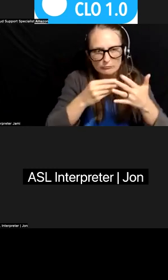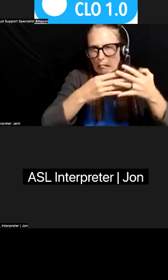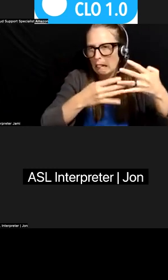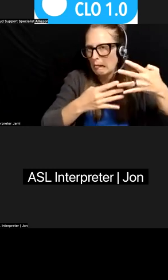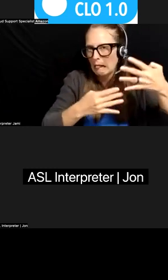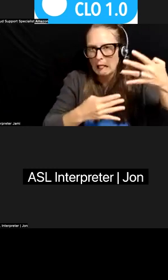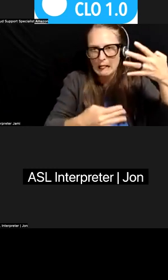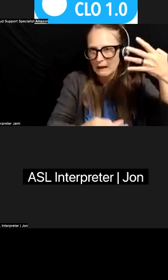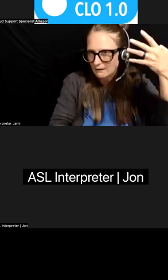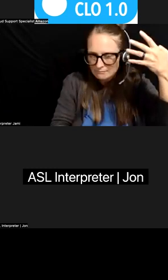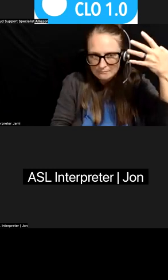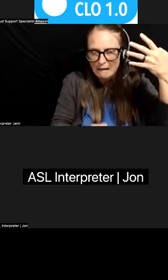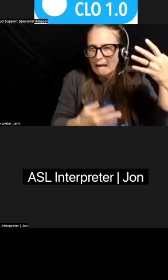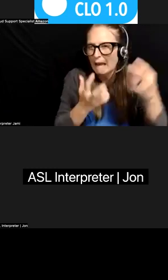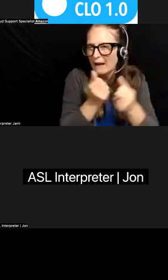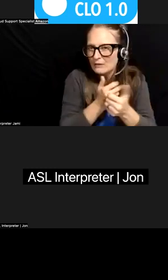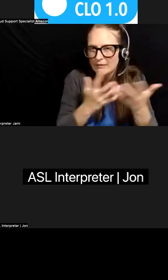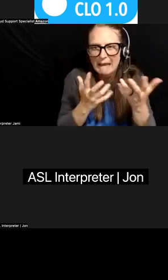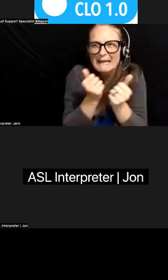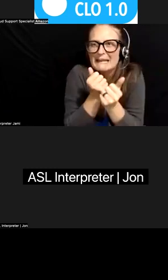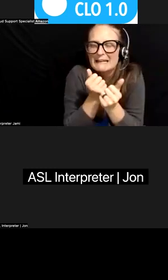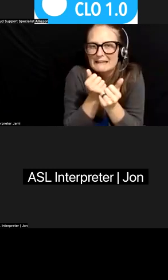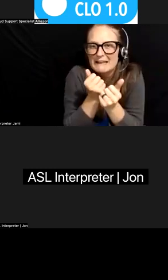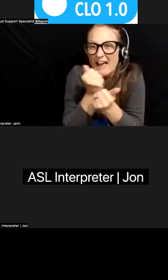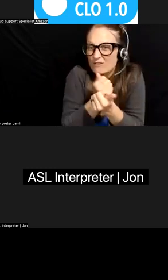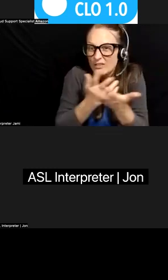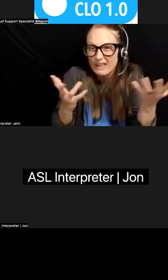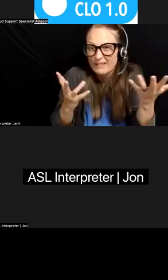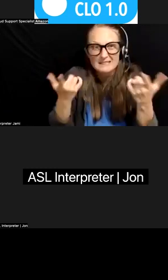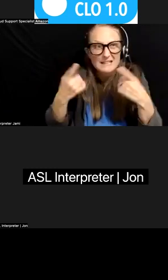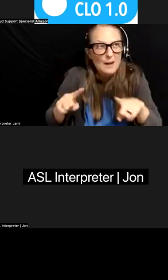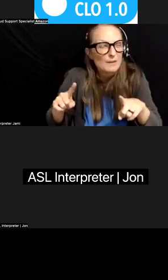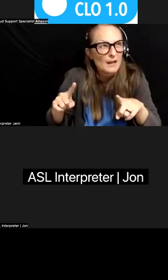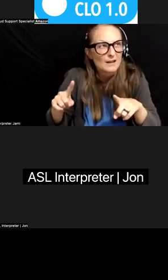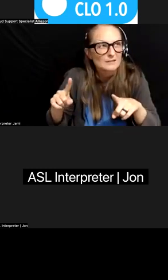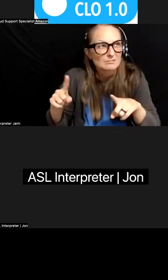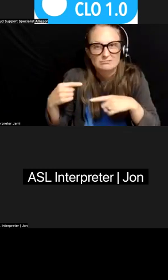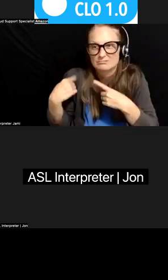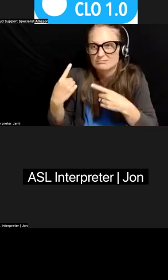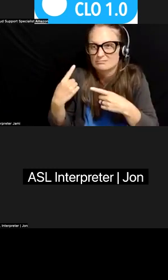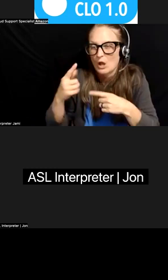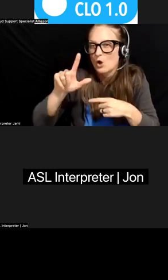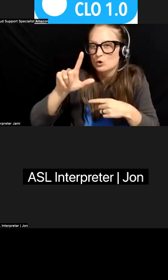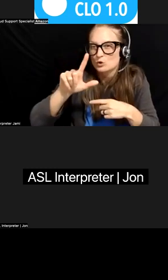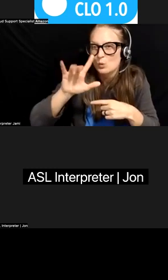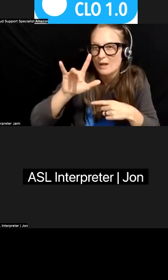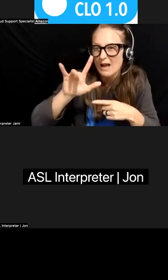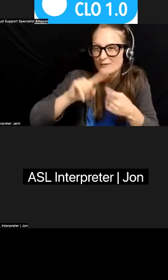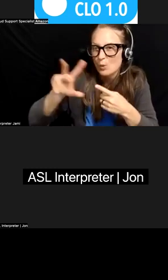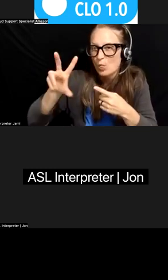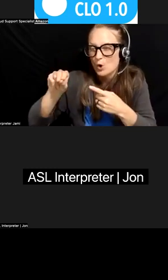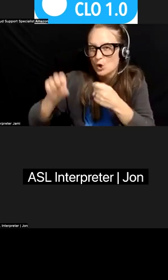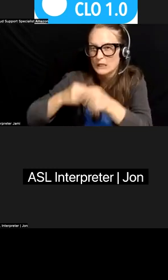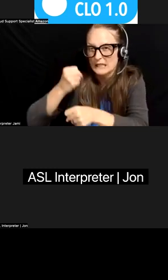just everything and anything that has happened in the last 25 to 30 years that I've seen in